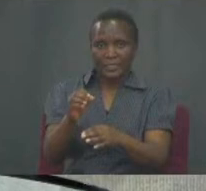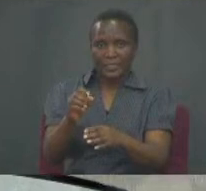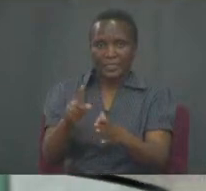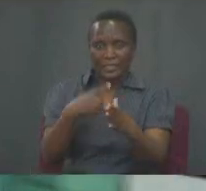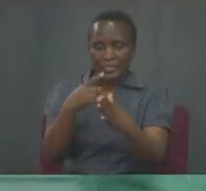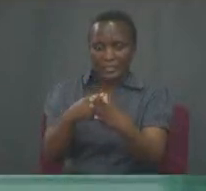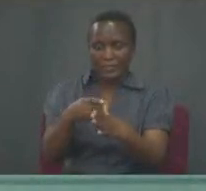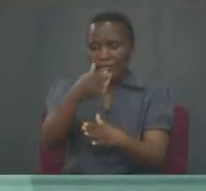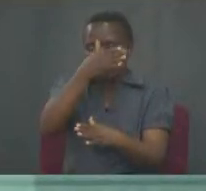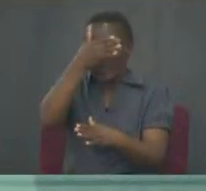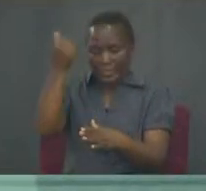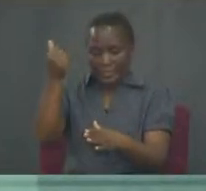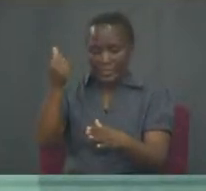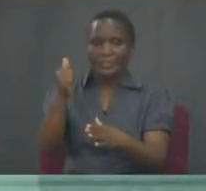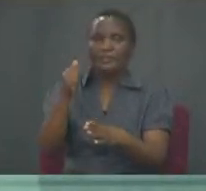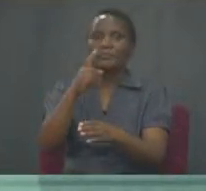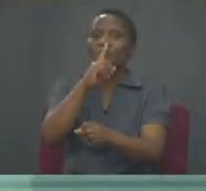of God.